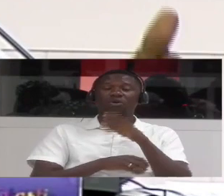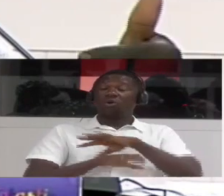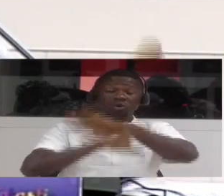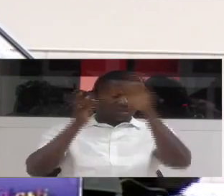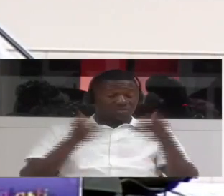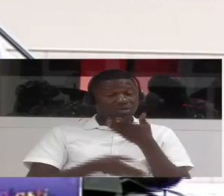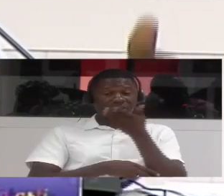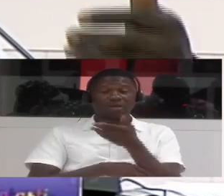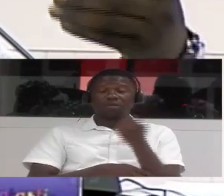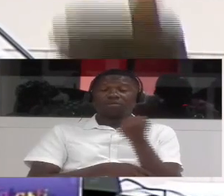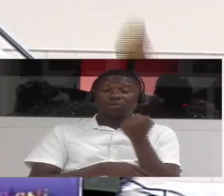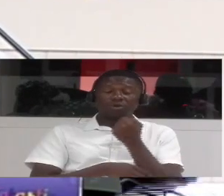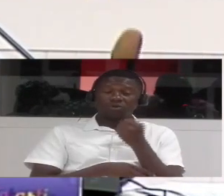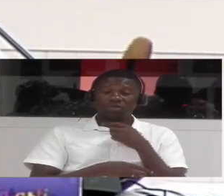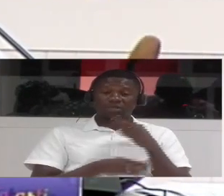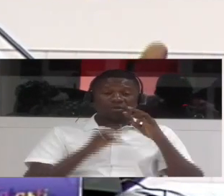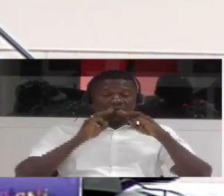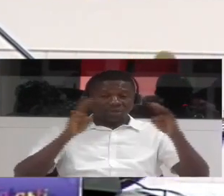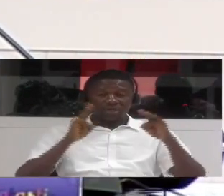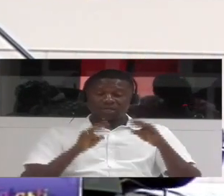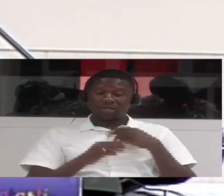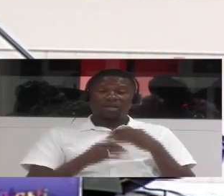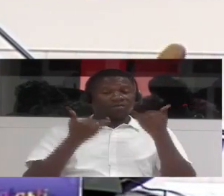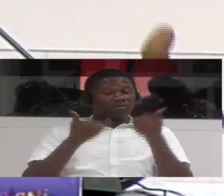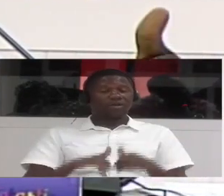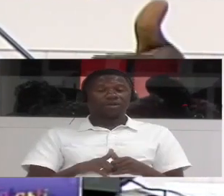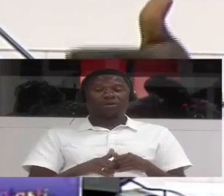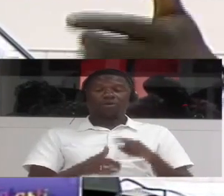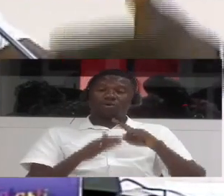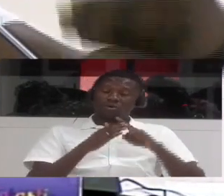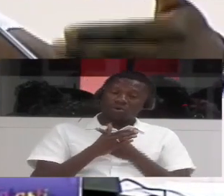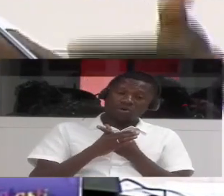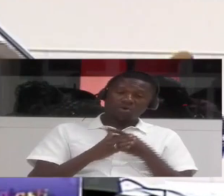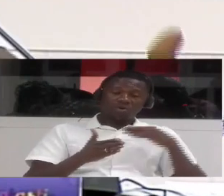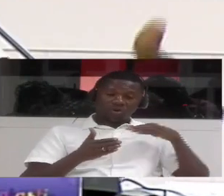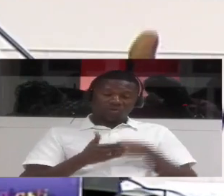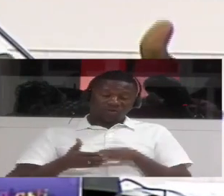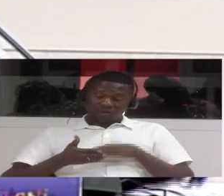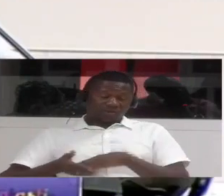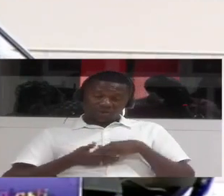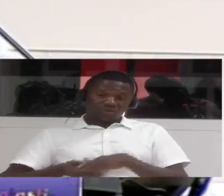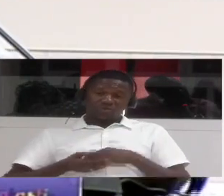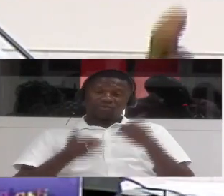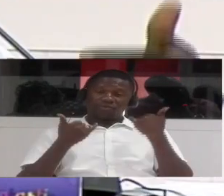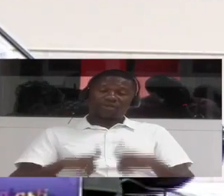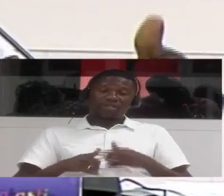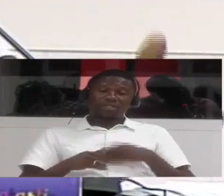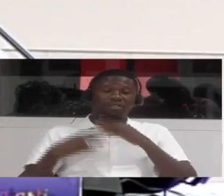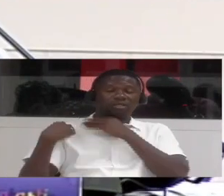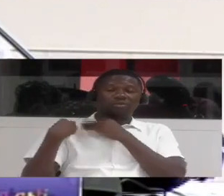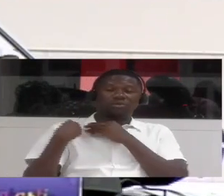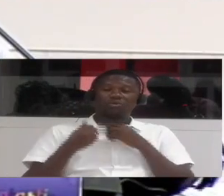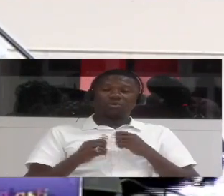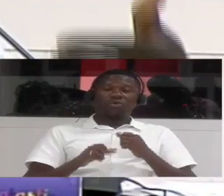there because the media has failed or was supposed to fail in its responsibility to hold